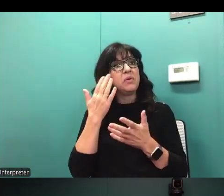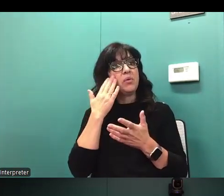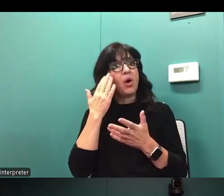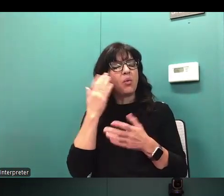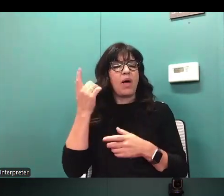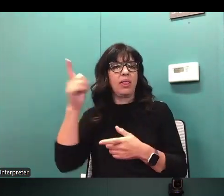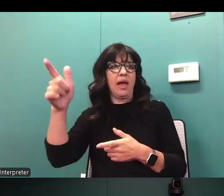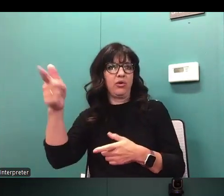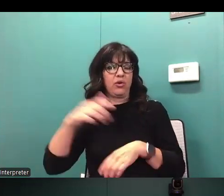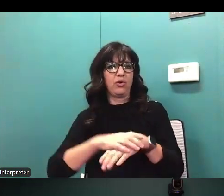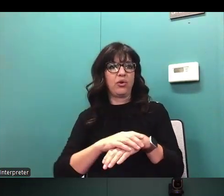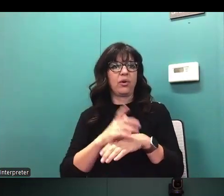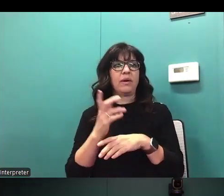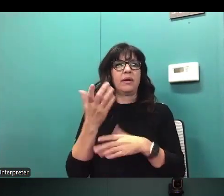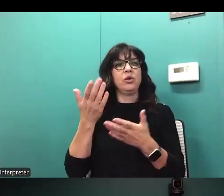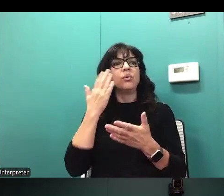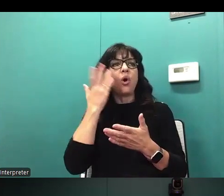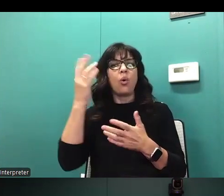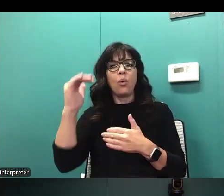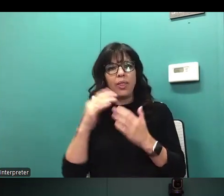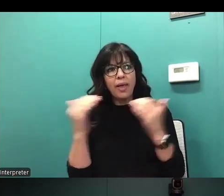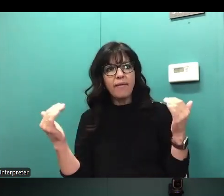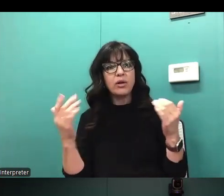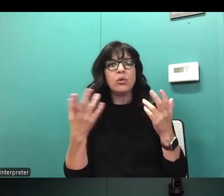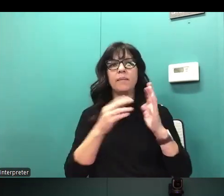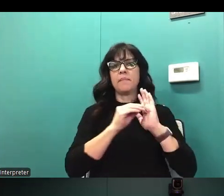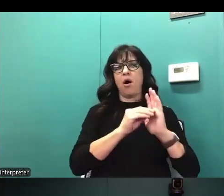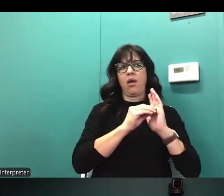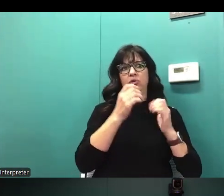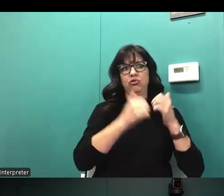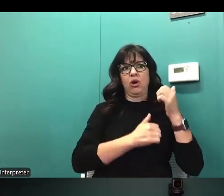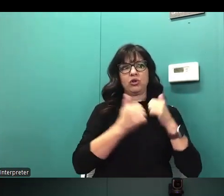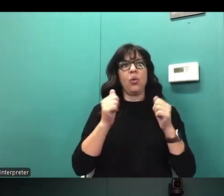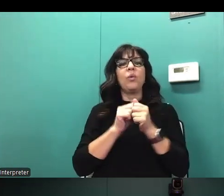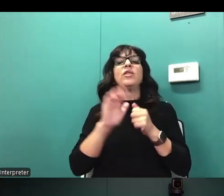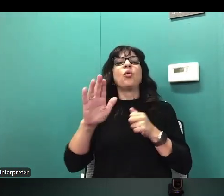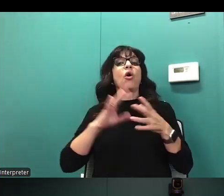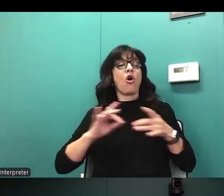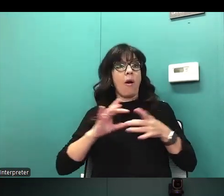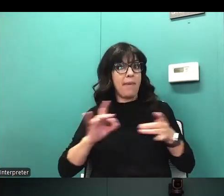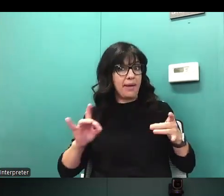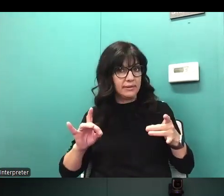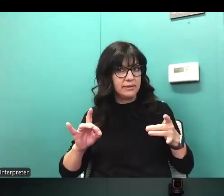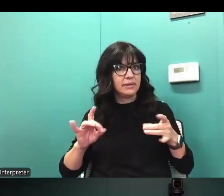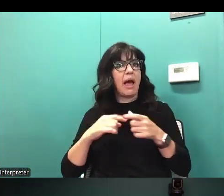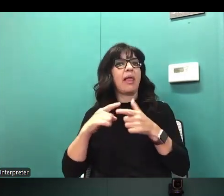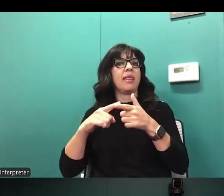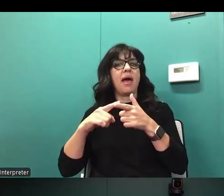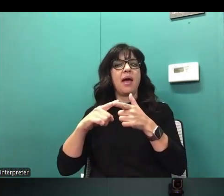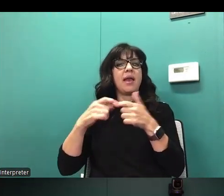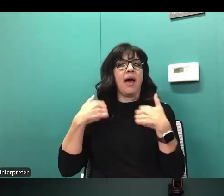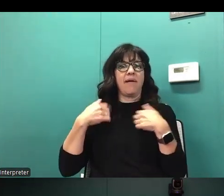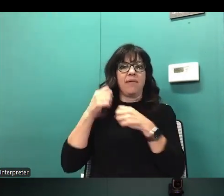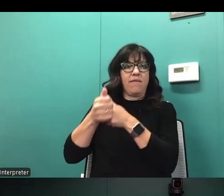later, like where a child's at, I mean, you can model some of these structures just in your comments, and then you could follow up with a question and see if they can